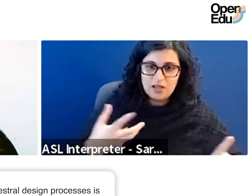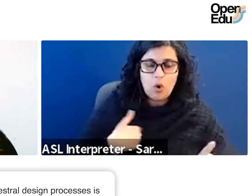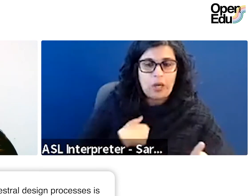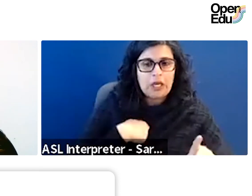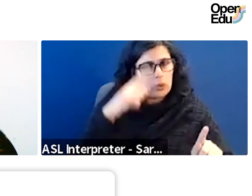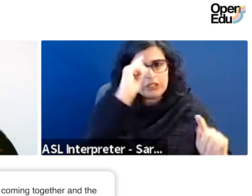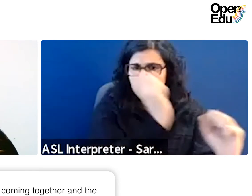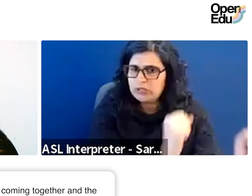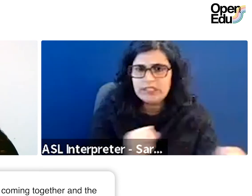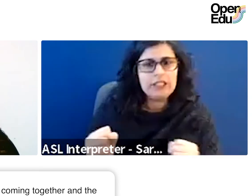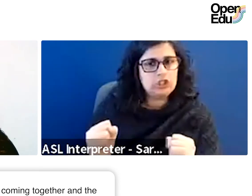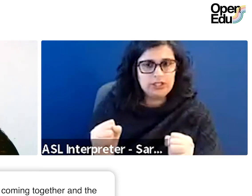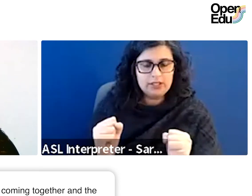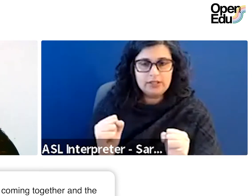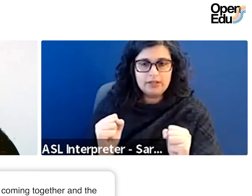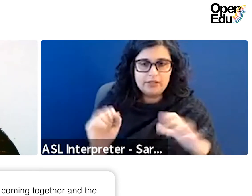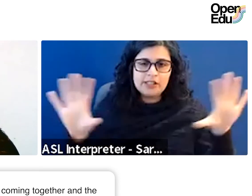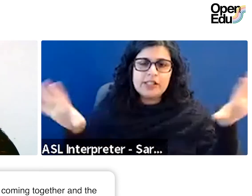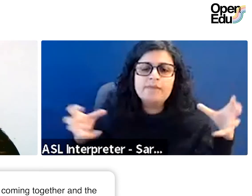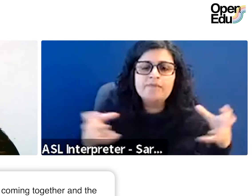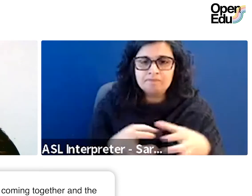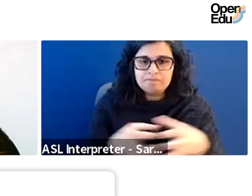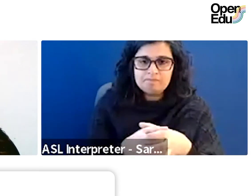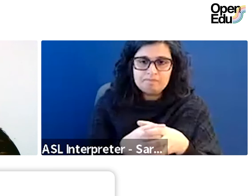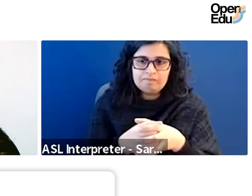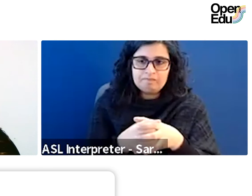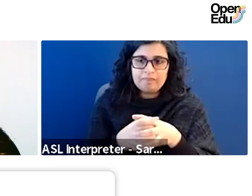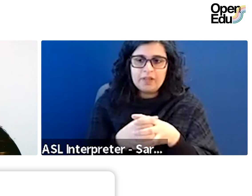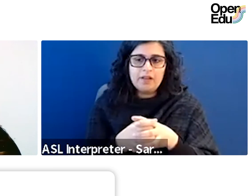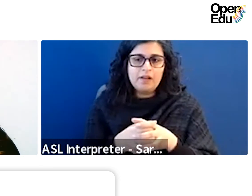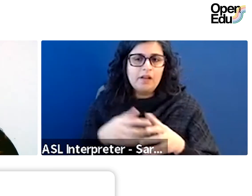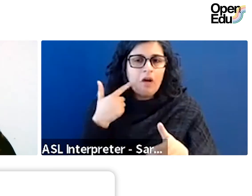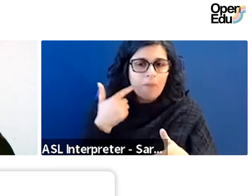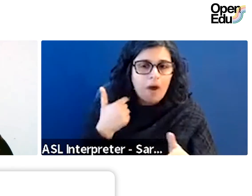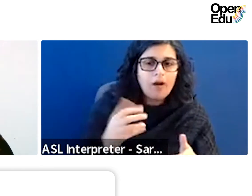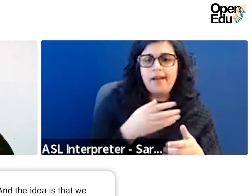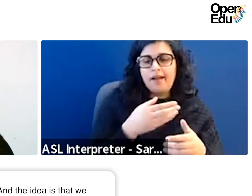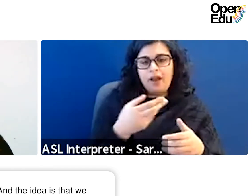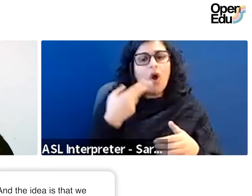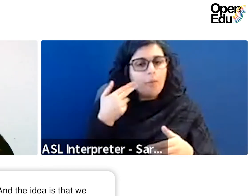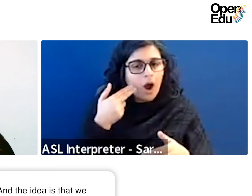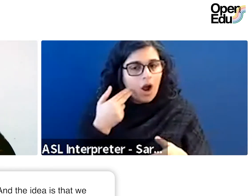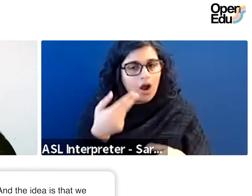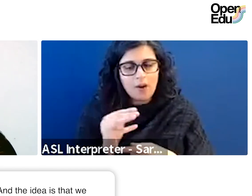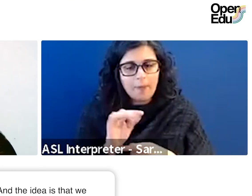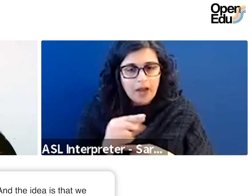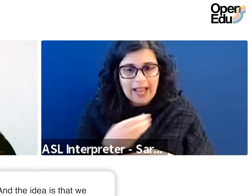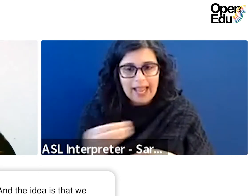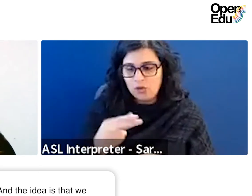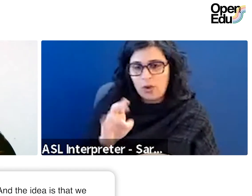strategic about the coming together and the bringing together of the Hmong and Guatemalan community. And